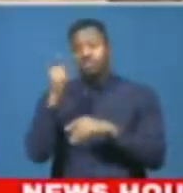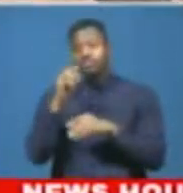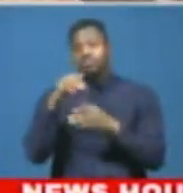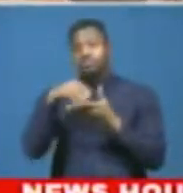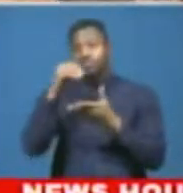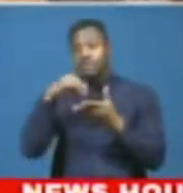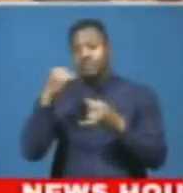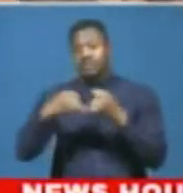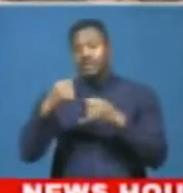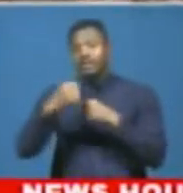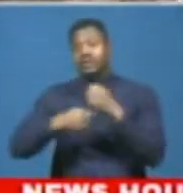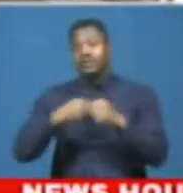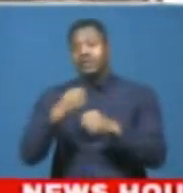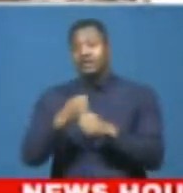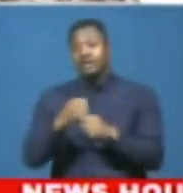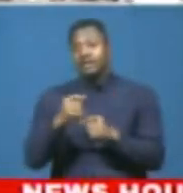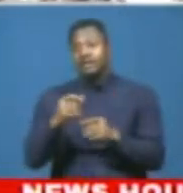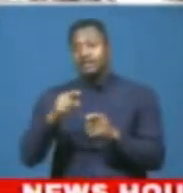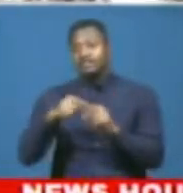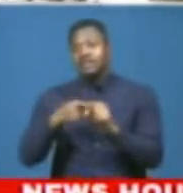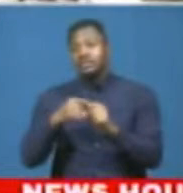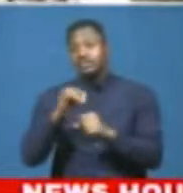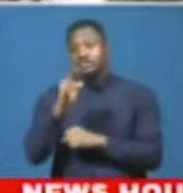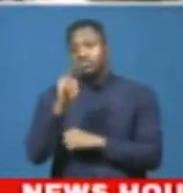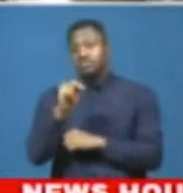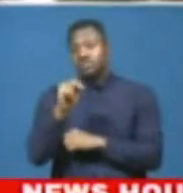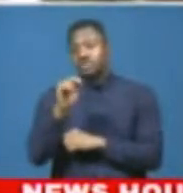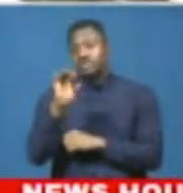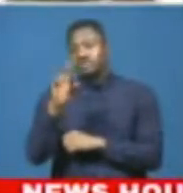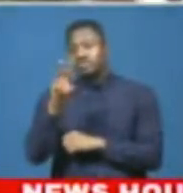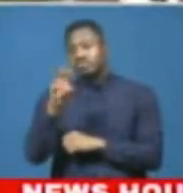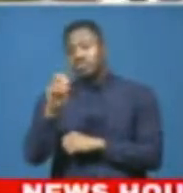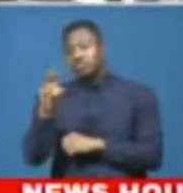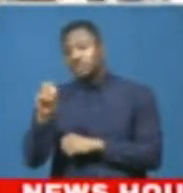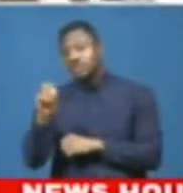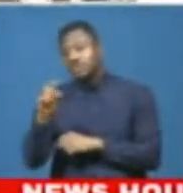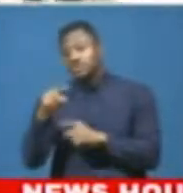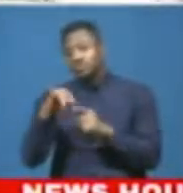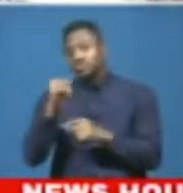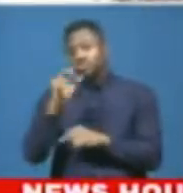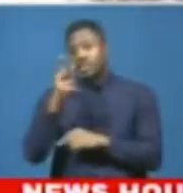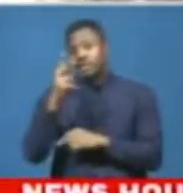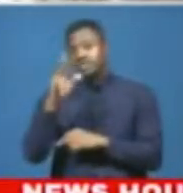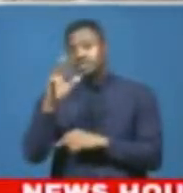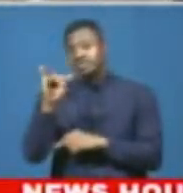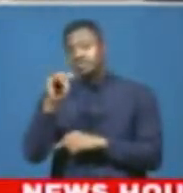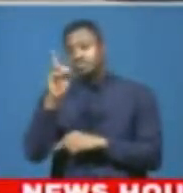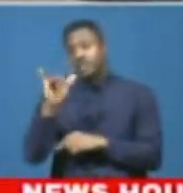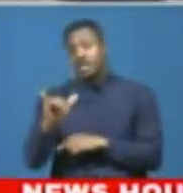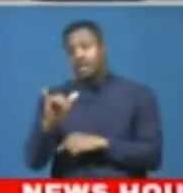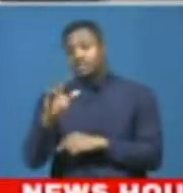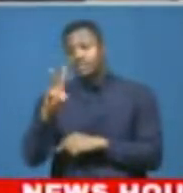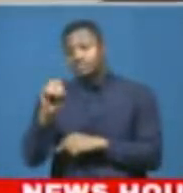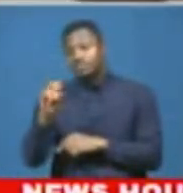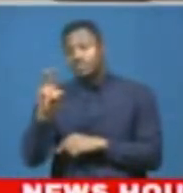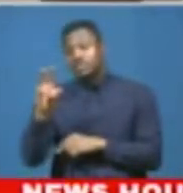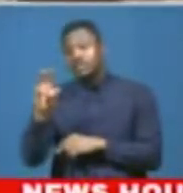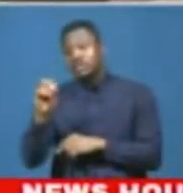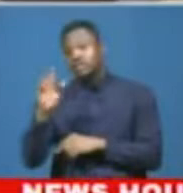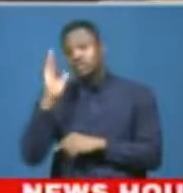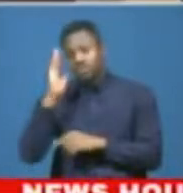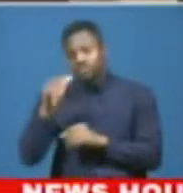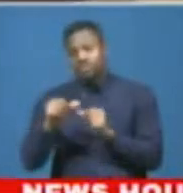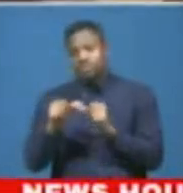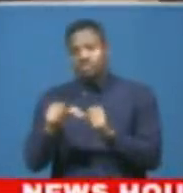final year students, scheduled to commence from June 8 to 2020 to July 3, 2020, will proceed